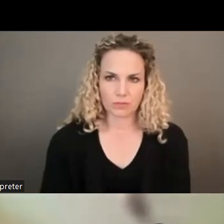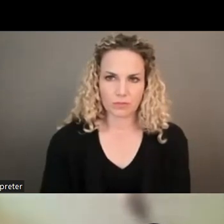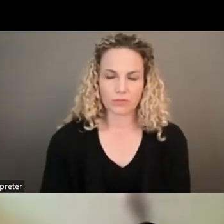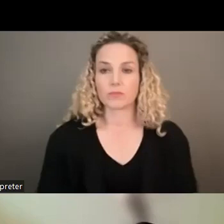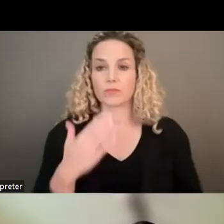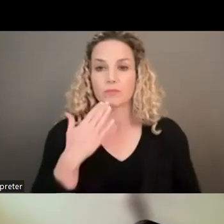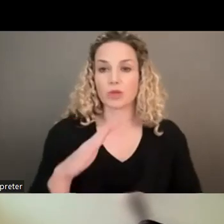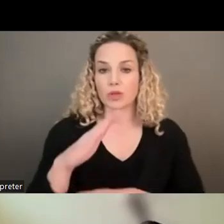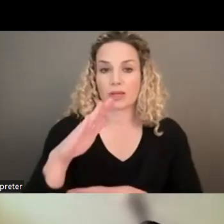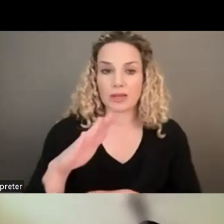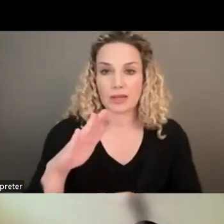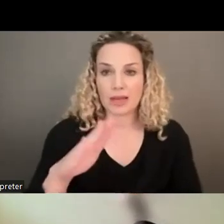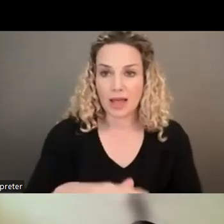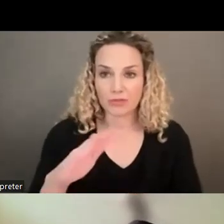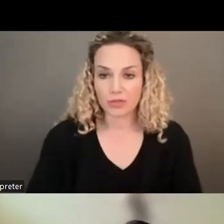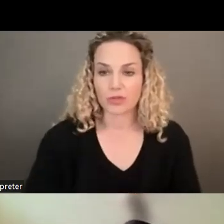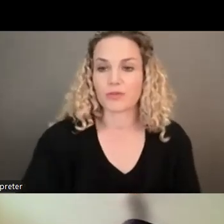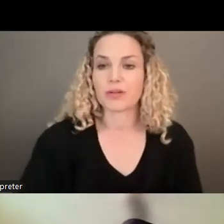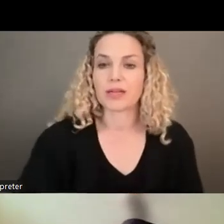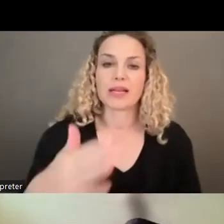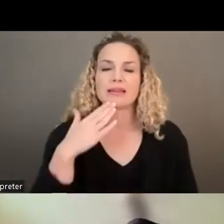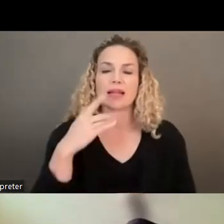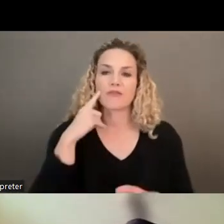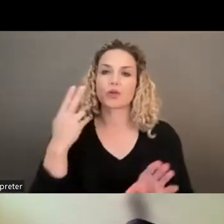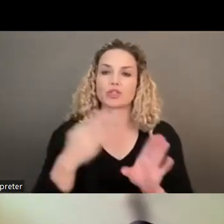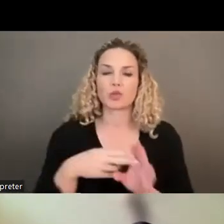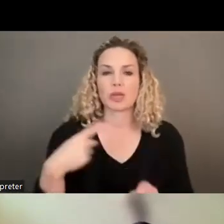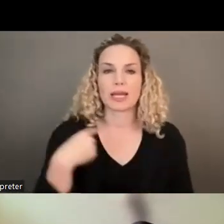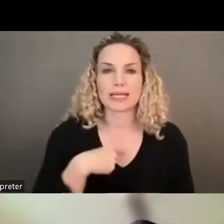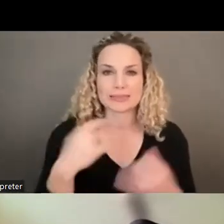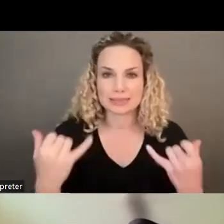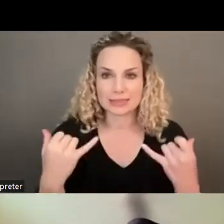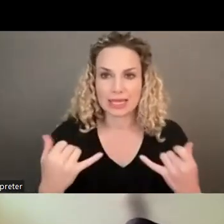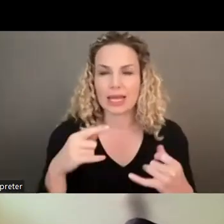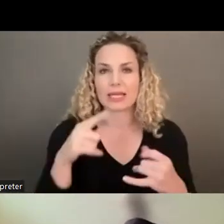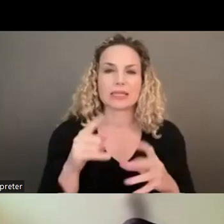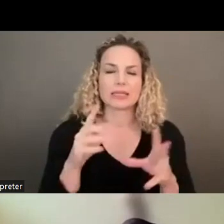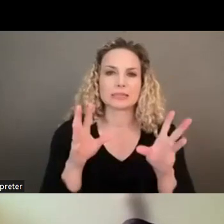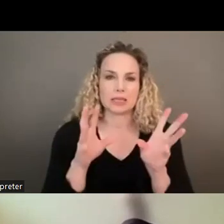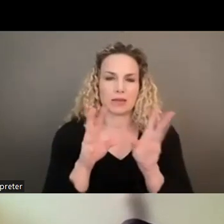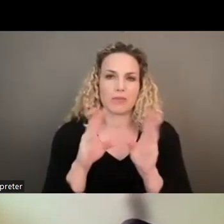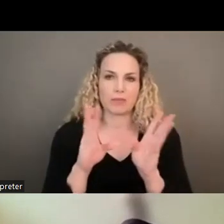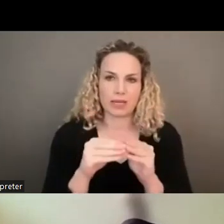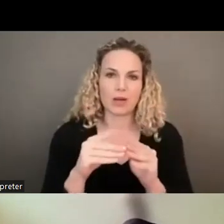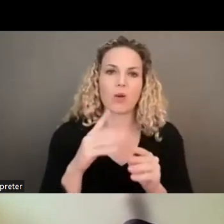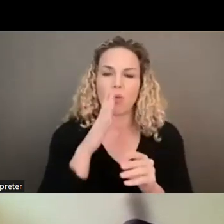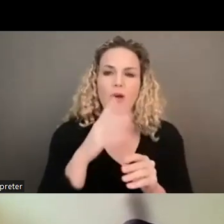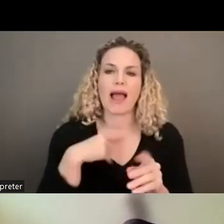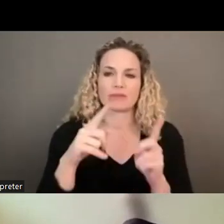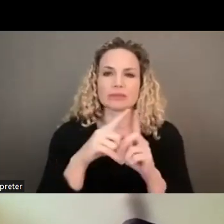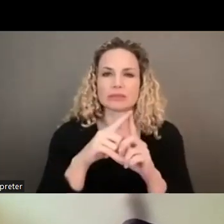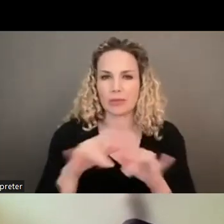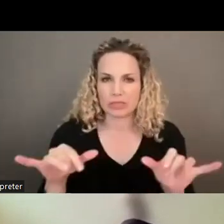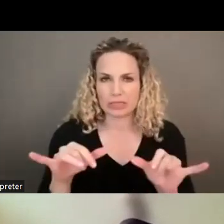Good afternoon, and thank you for joining us today. This meeting will have simultaneous